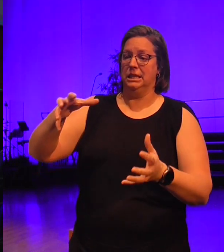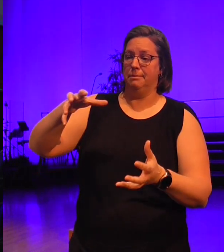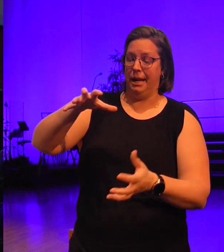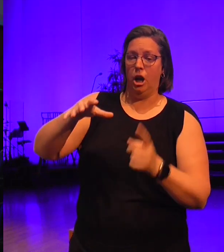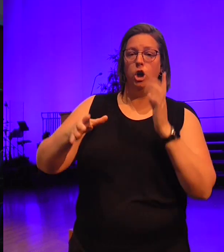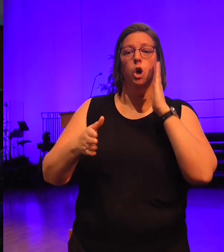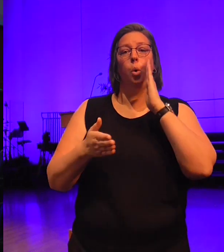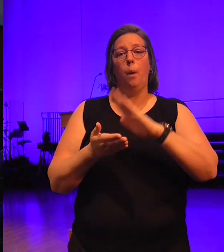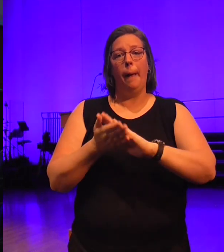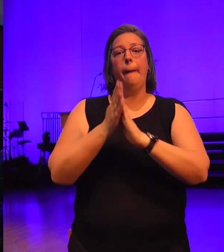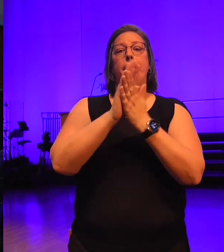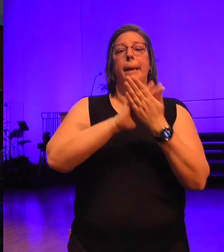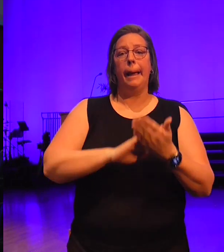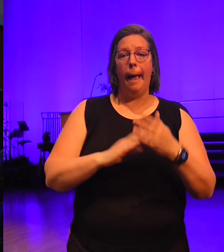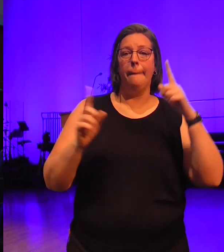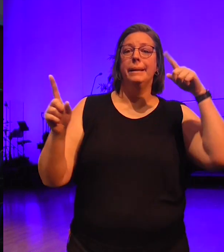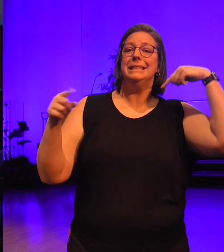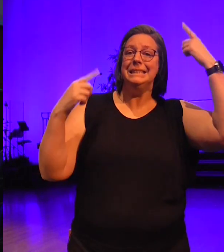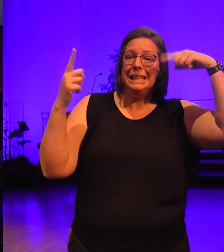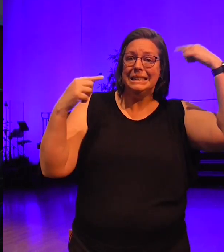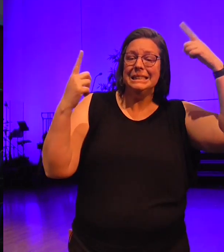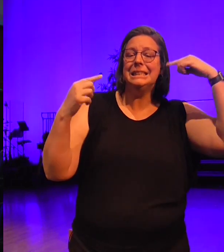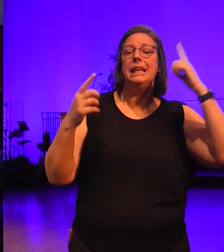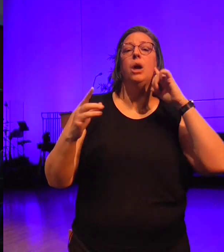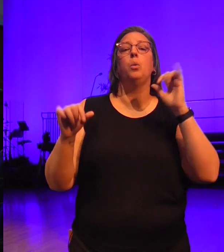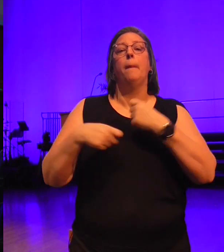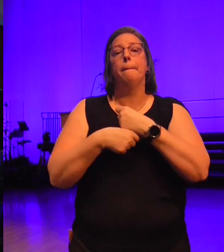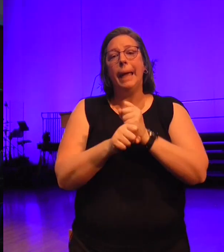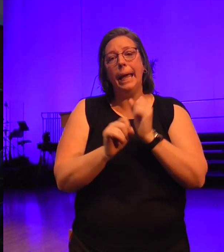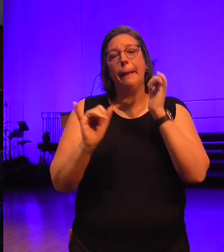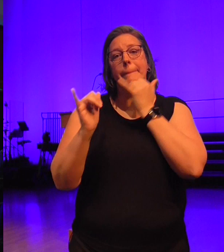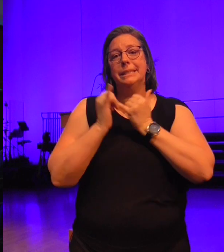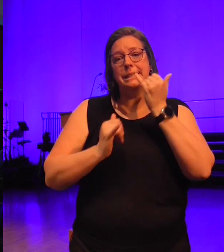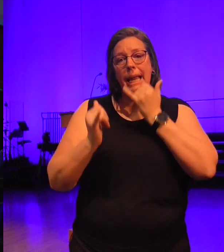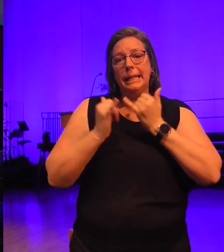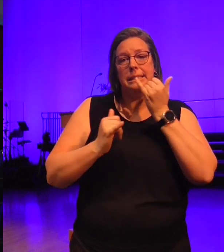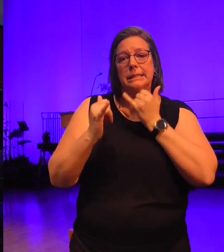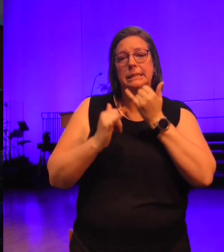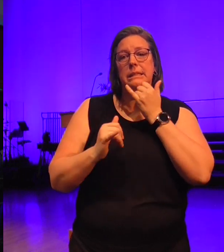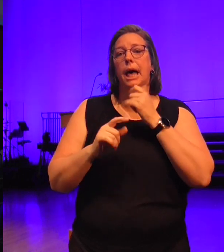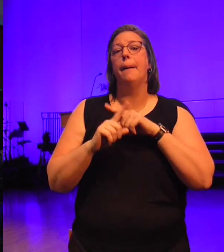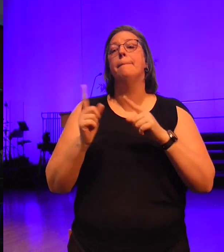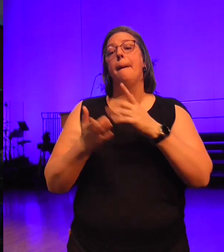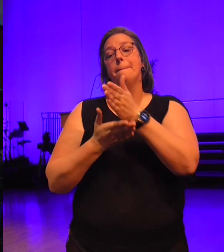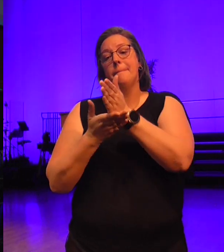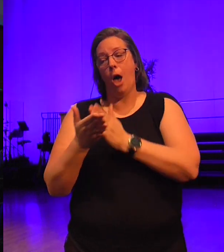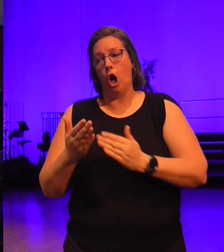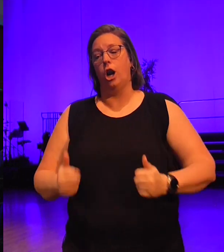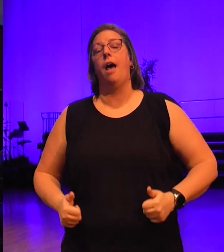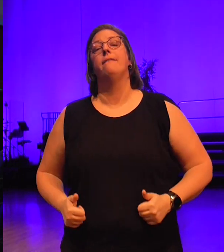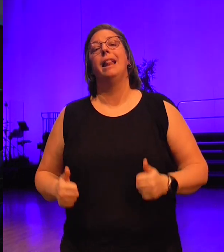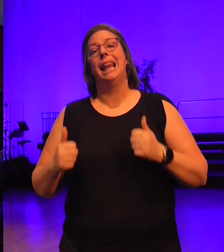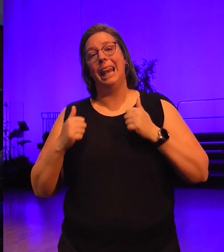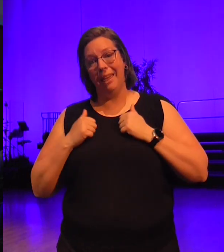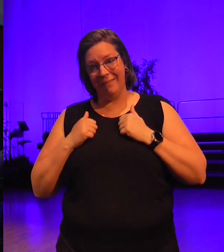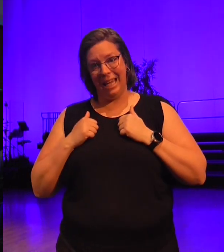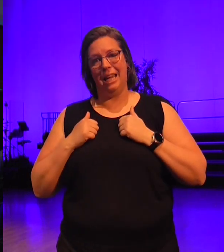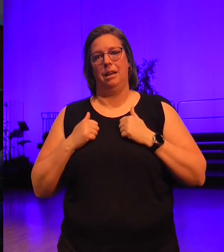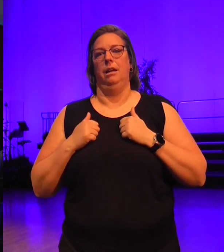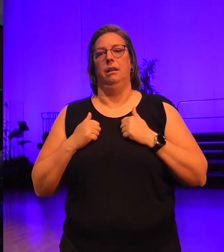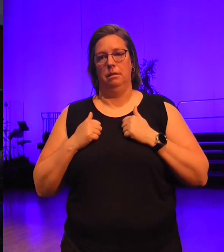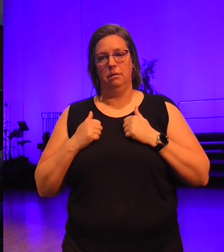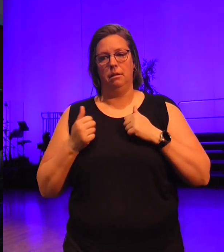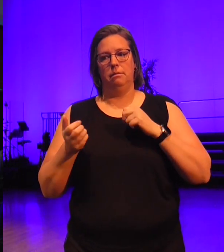make mistakes. Part of living a whole and full life means acknowledging the